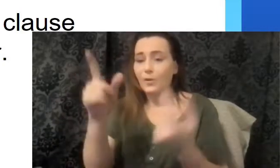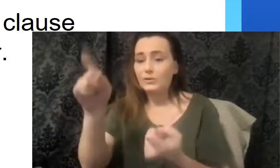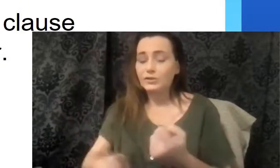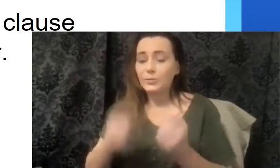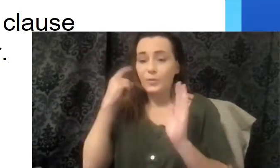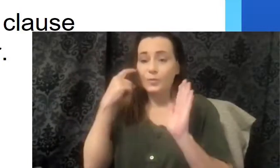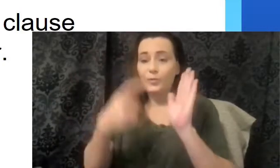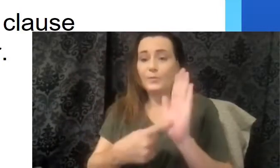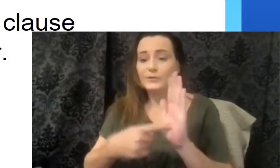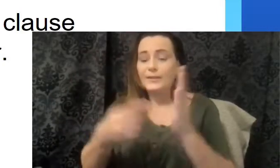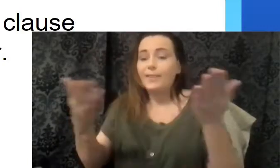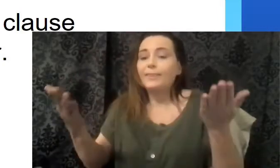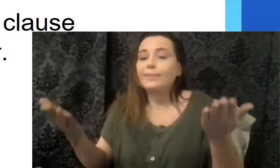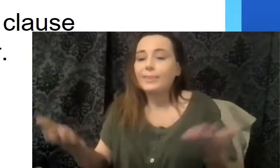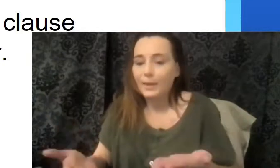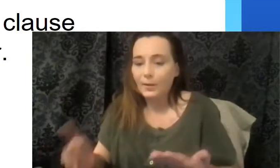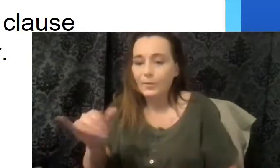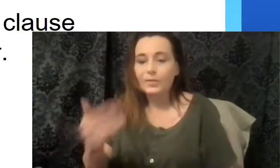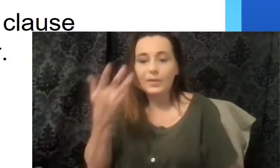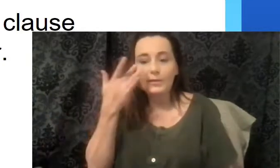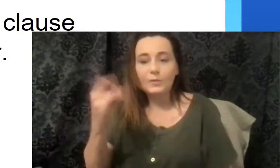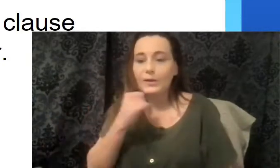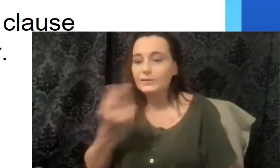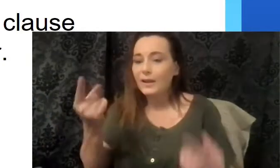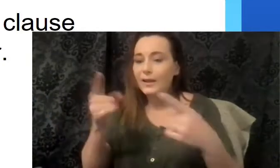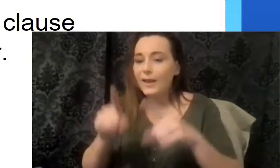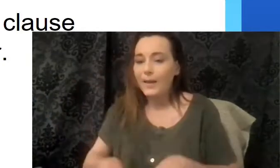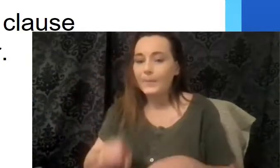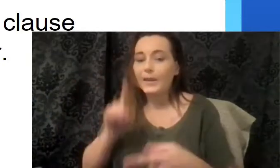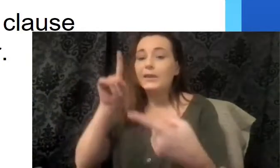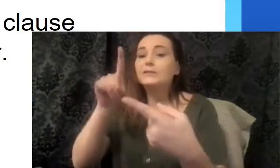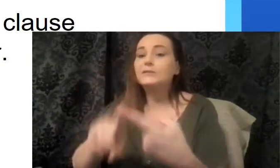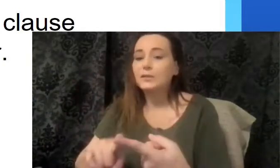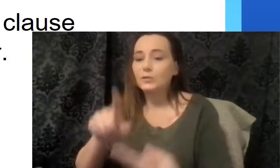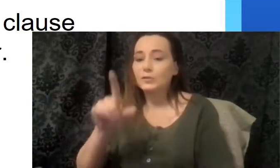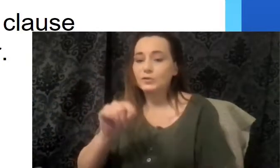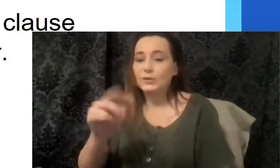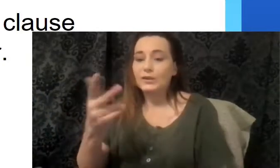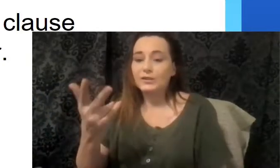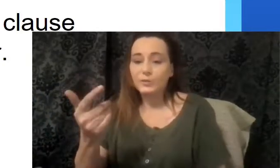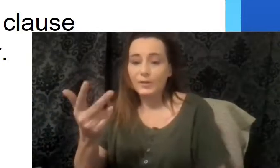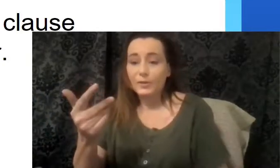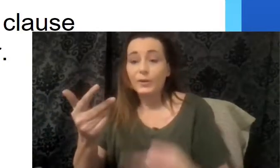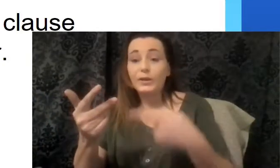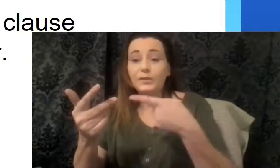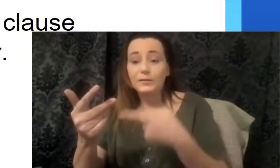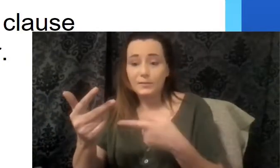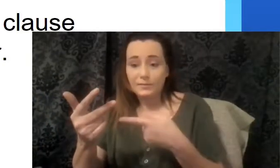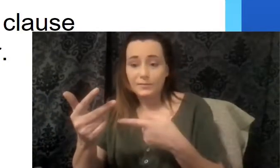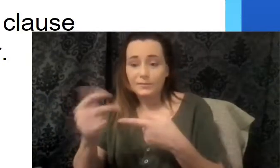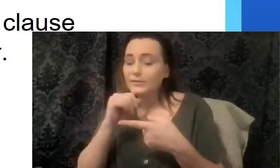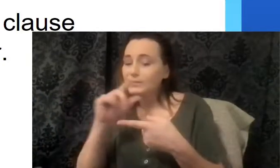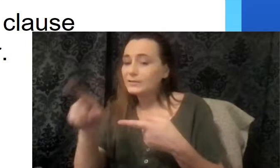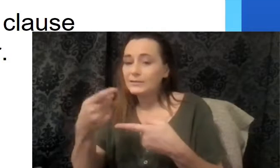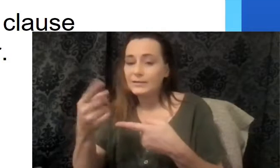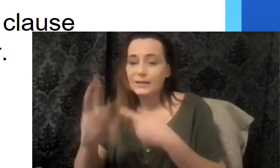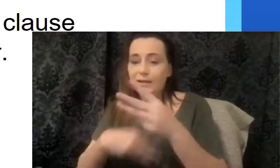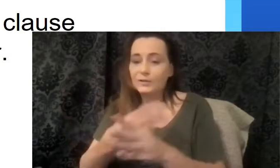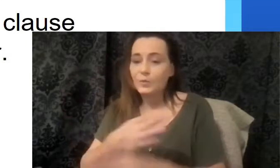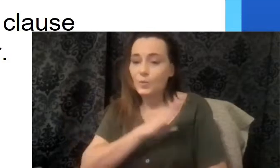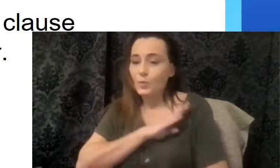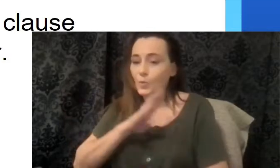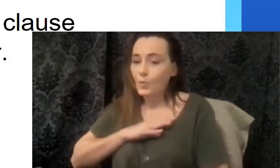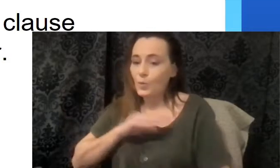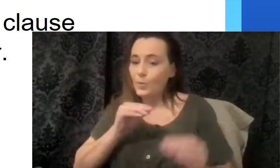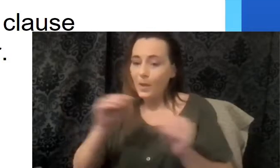should be there. So that's why it's not happening till 2023. At 2023, it's not just the world board who makes motions,